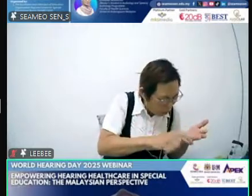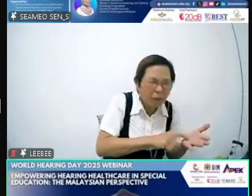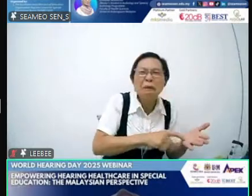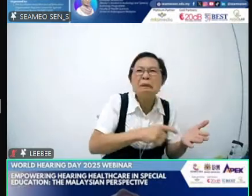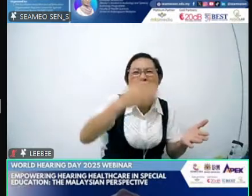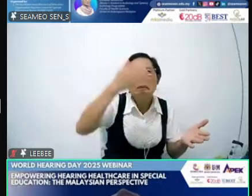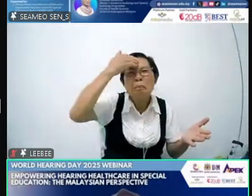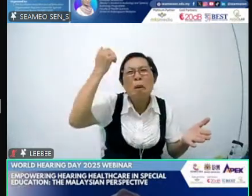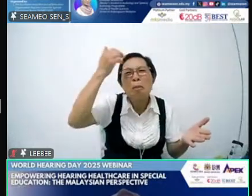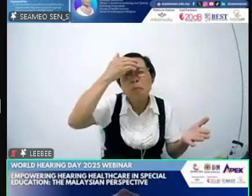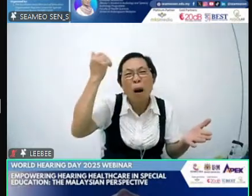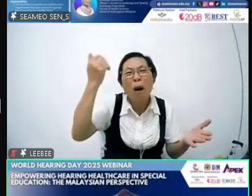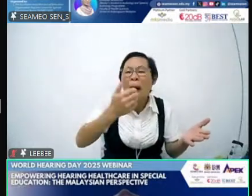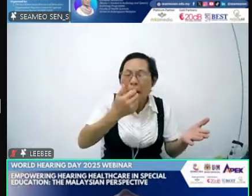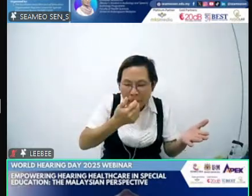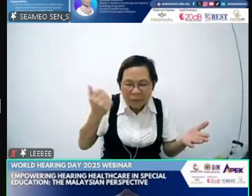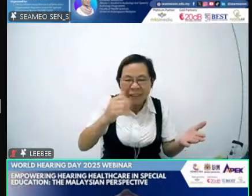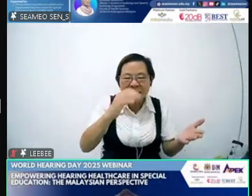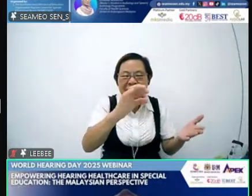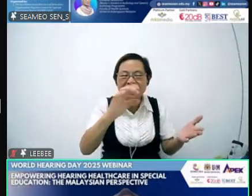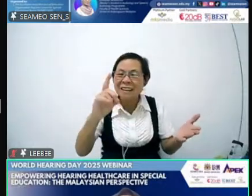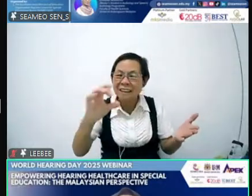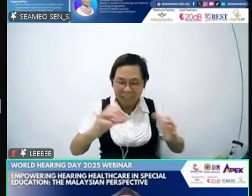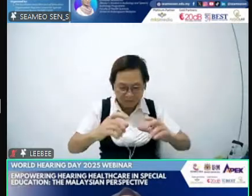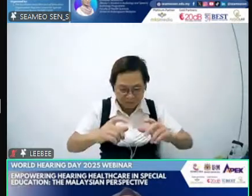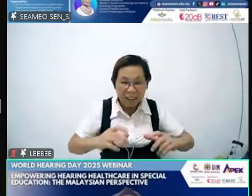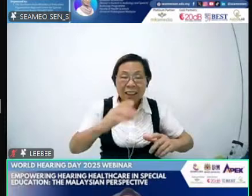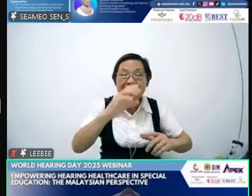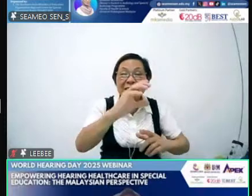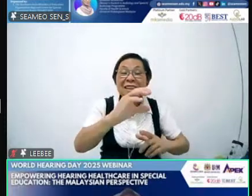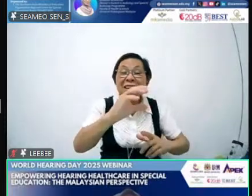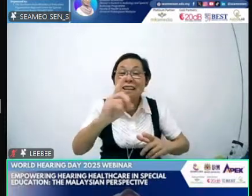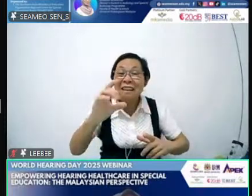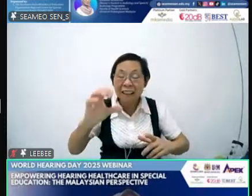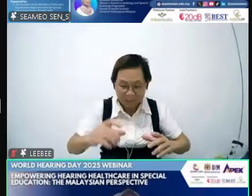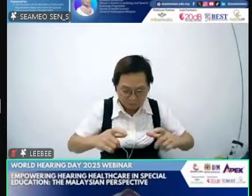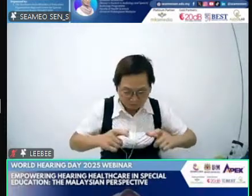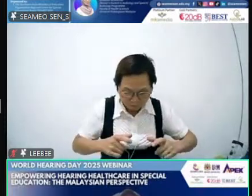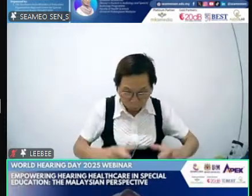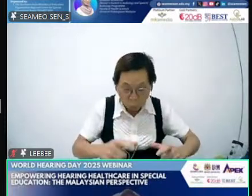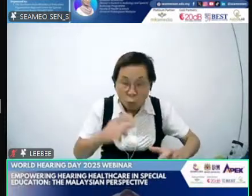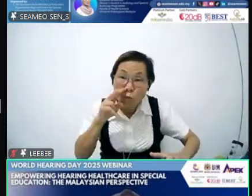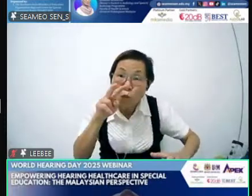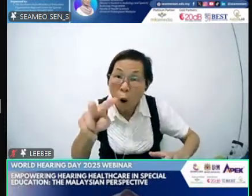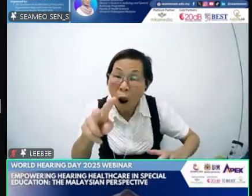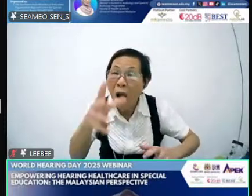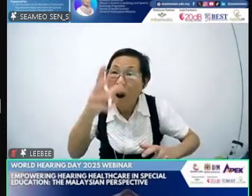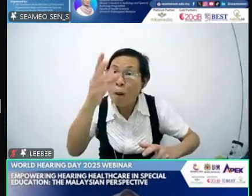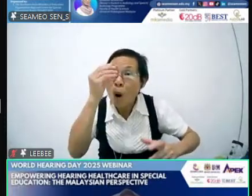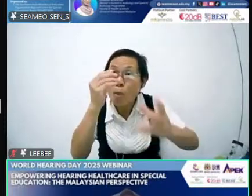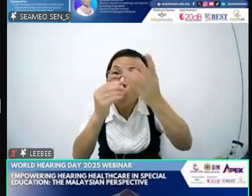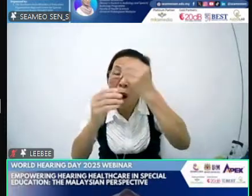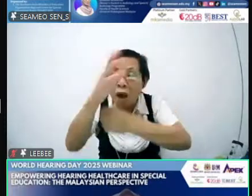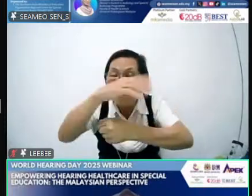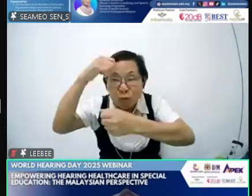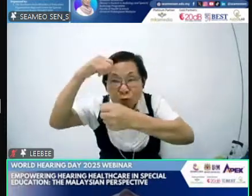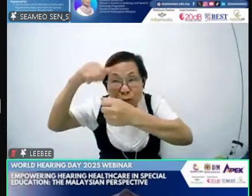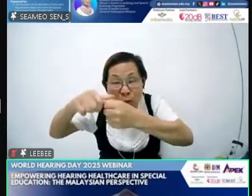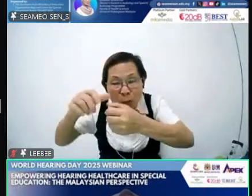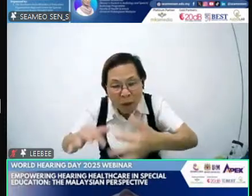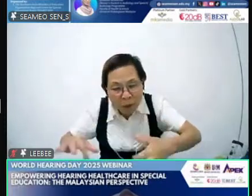verbal instructions during clinic. This suggests that visual learning helps parents absorb and remember key information